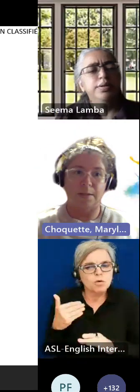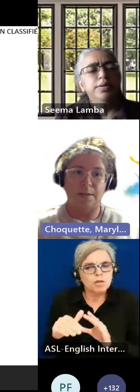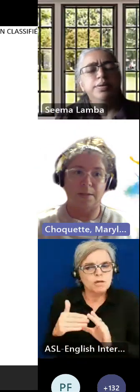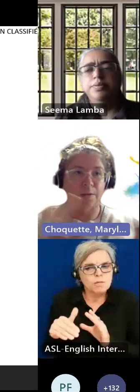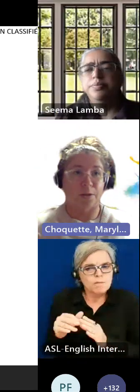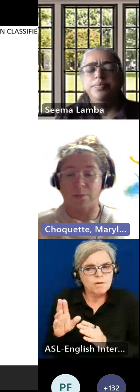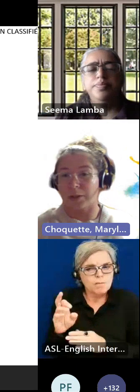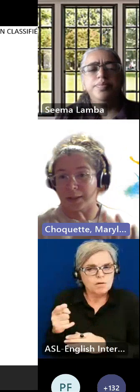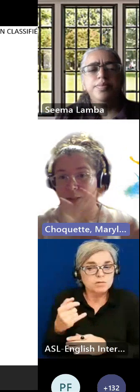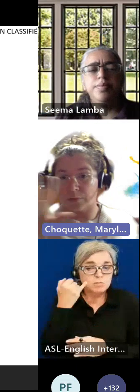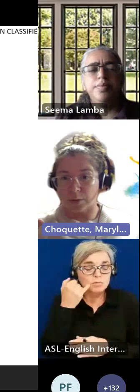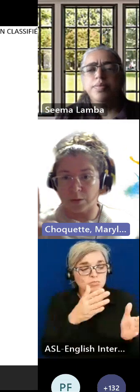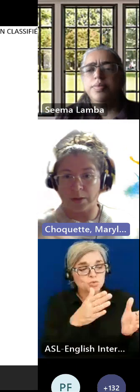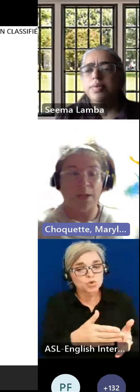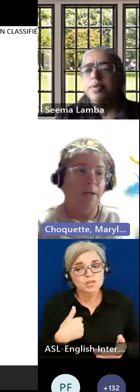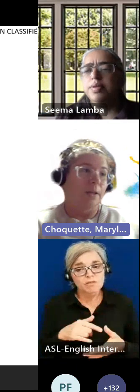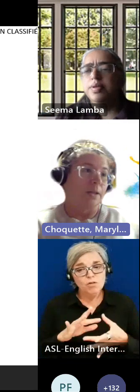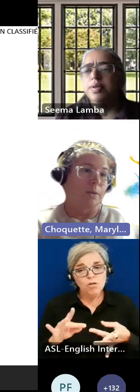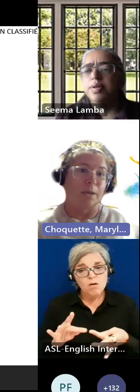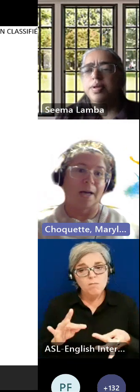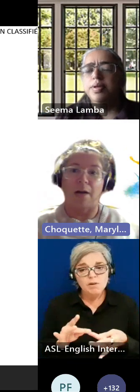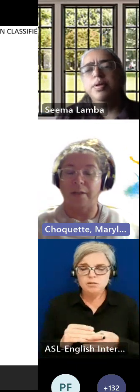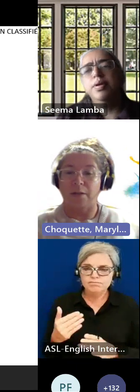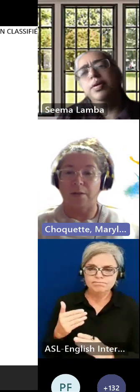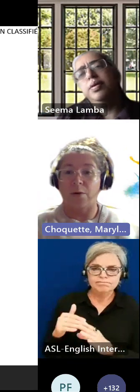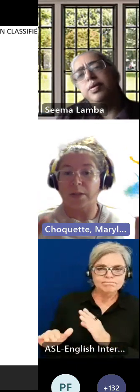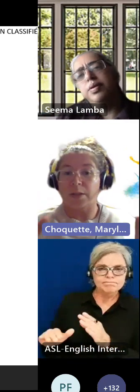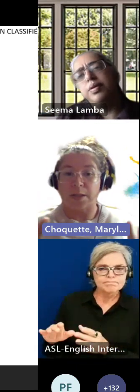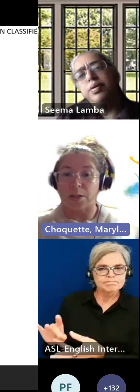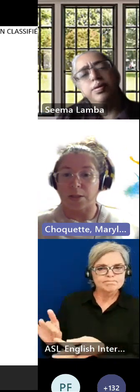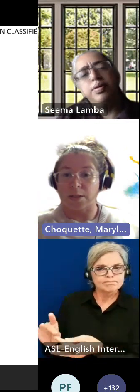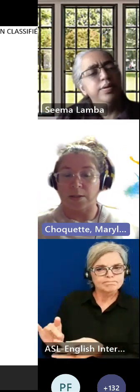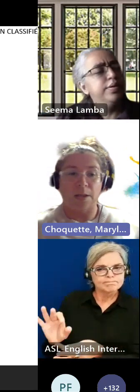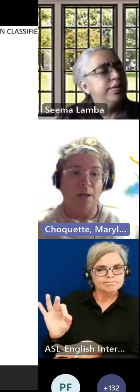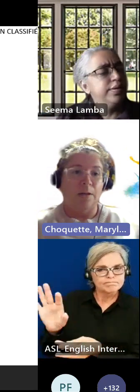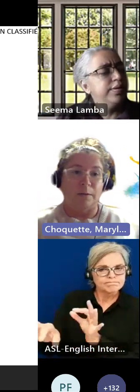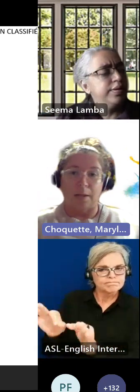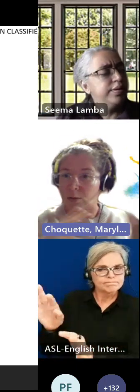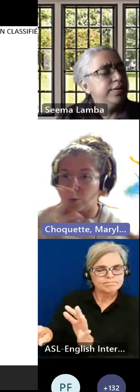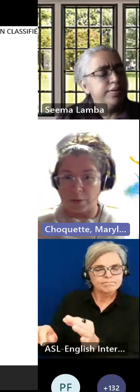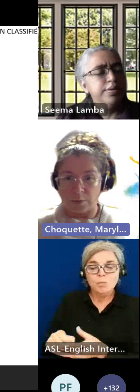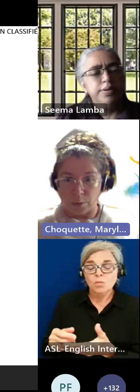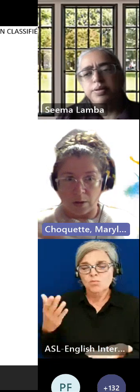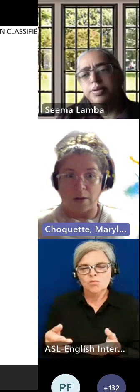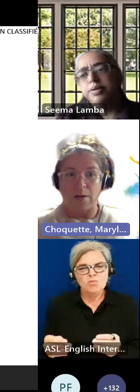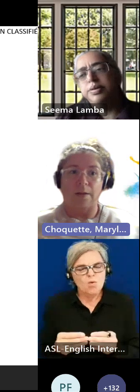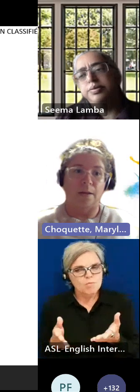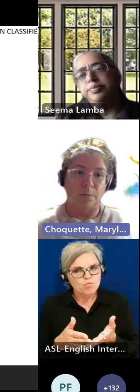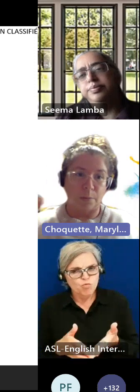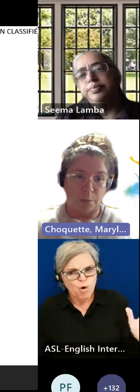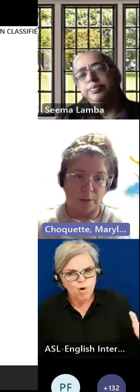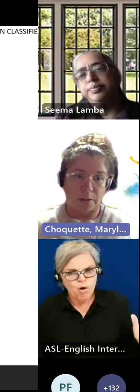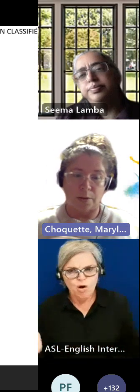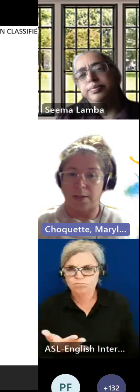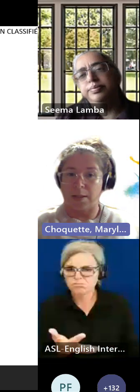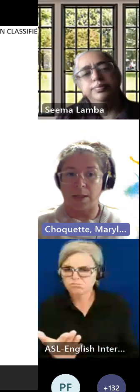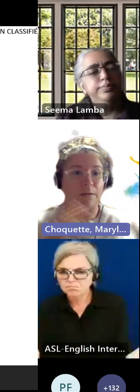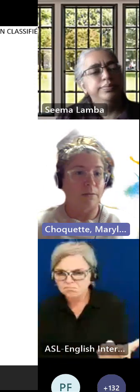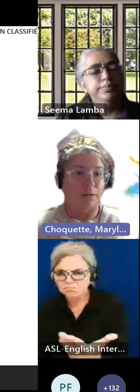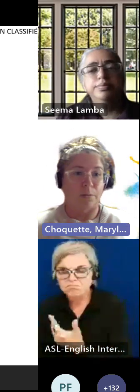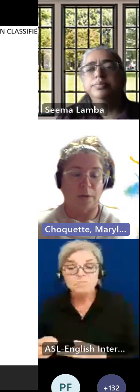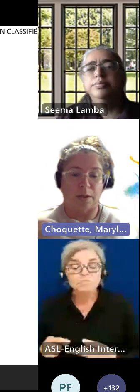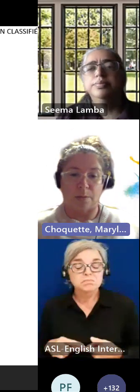you're doing a consultation plan that's very broad. It's maybe having focus sessions that's open to all, and then people can